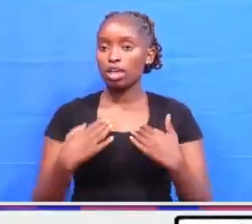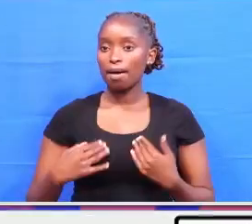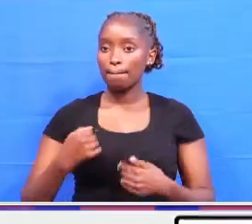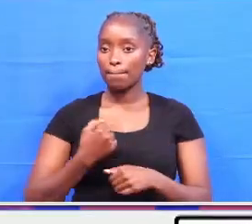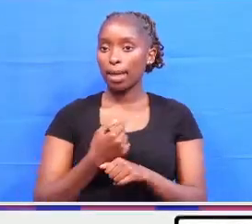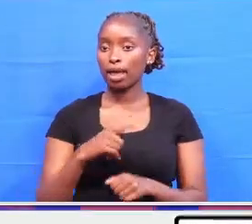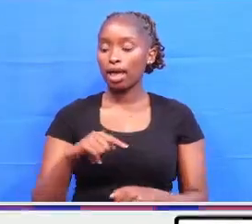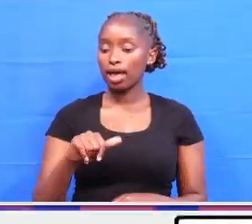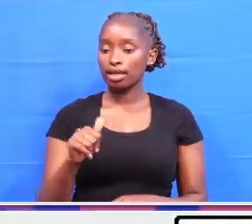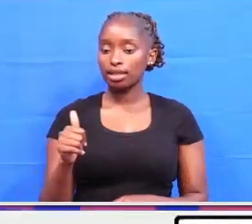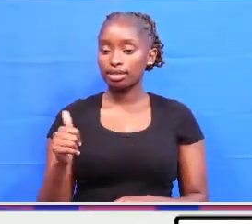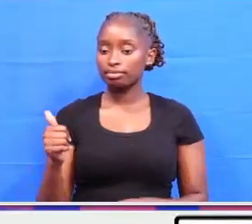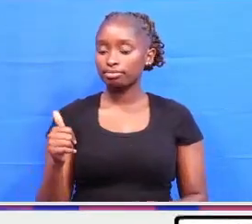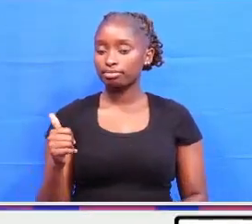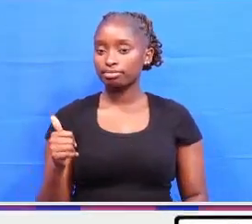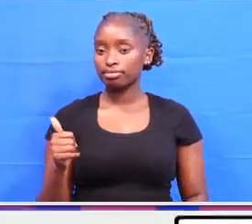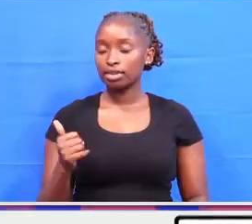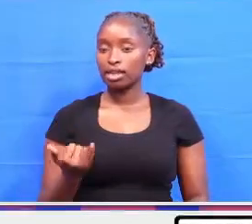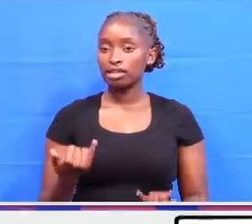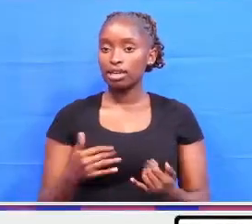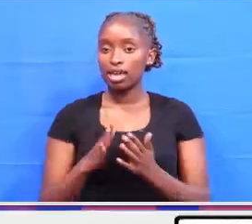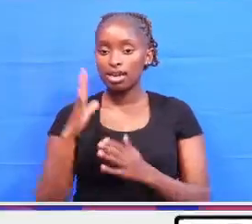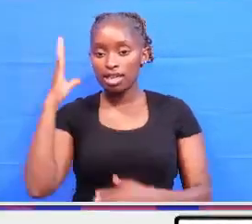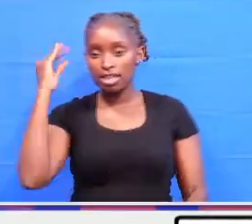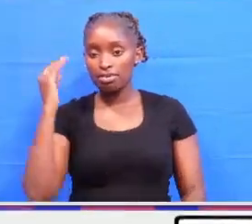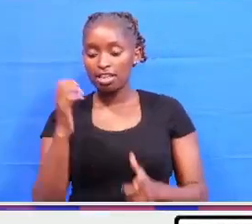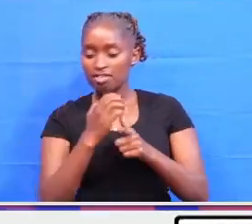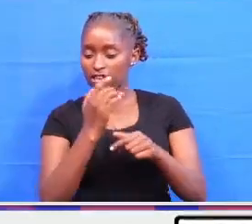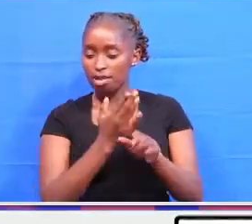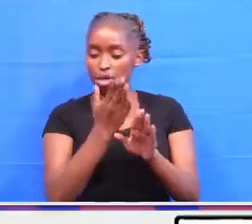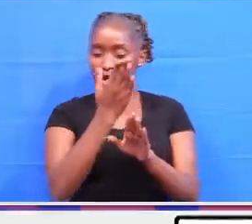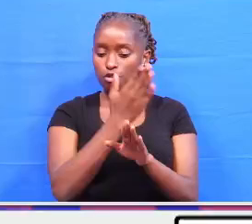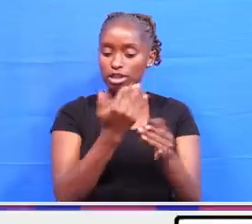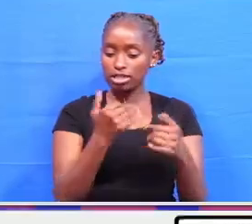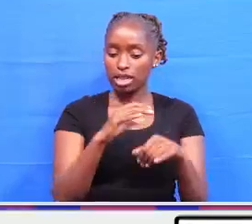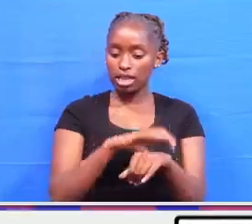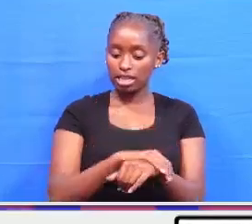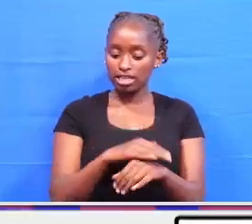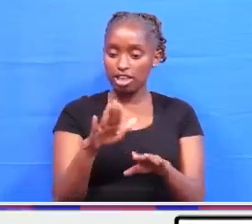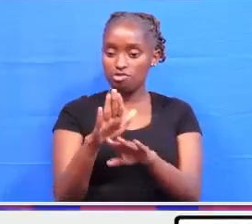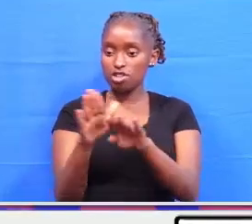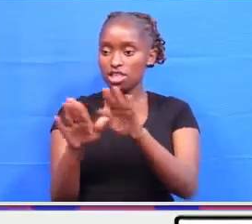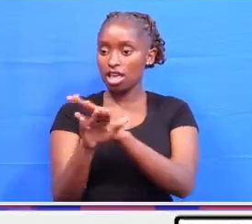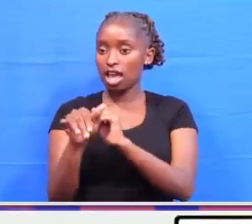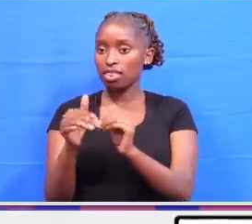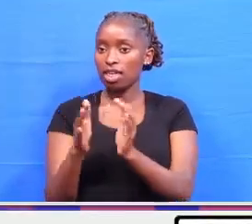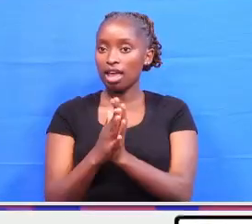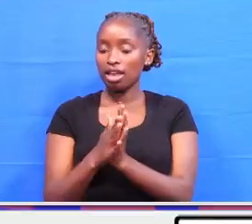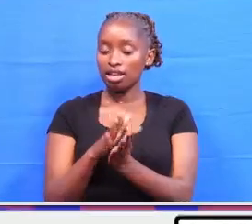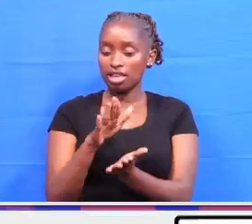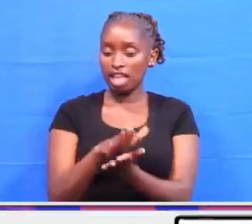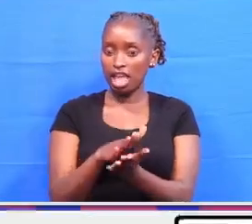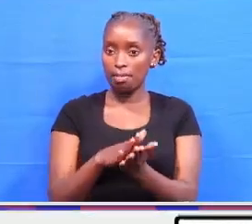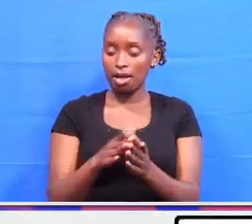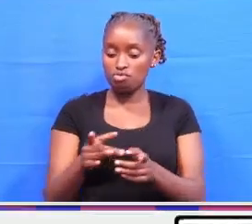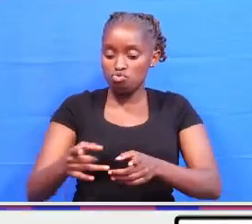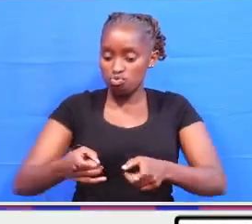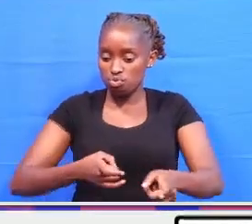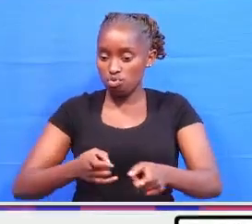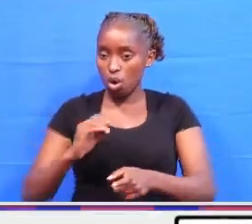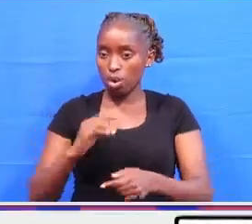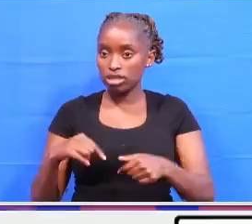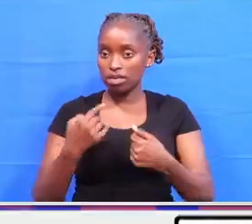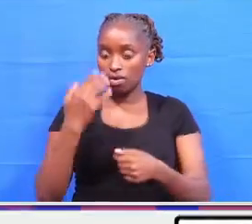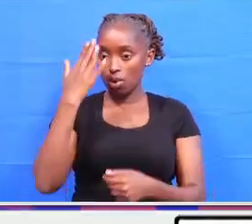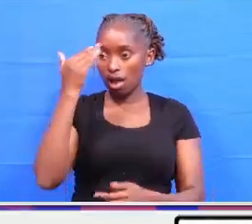to, mm-hmm, to start with, even before we get to everything else and self-regulate ourselves? Because, mm-hmm, again, if the